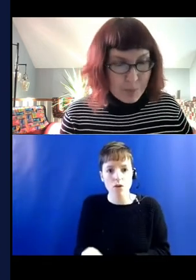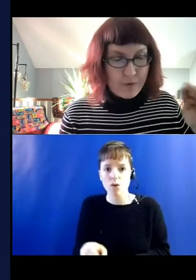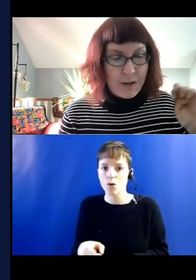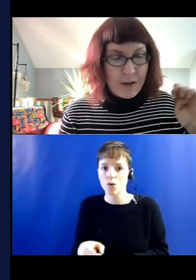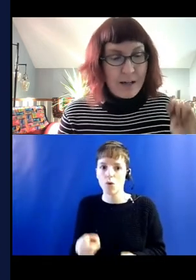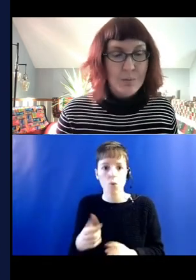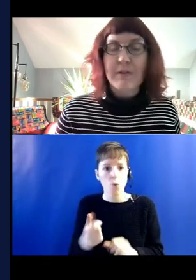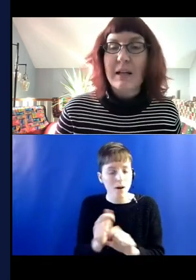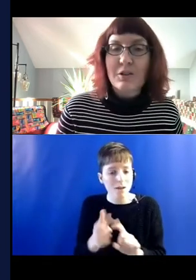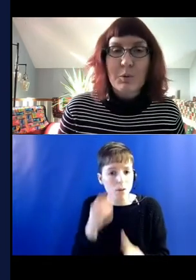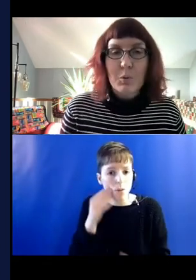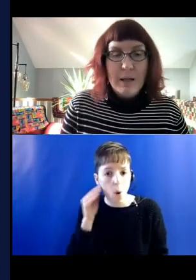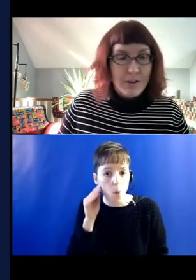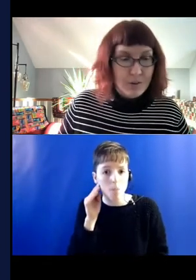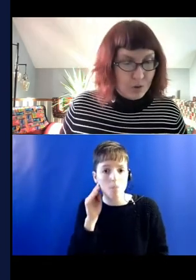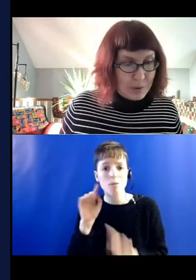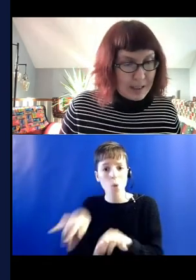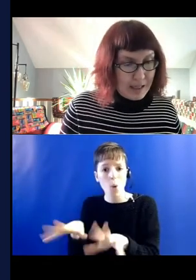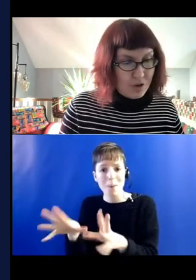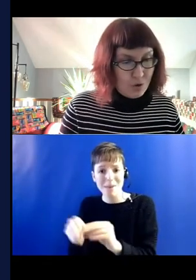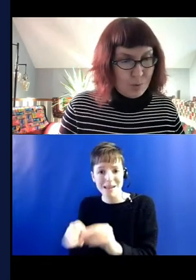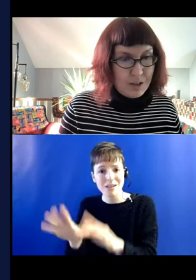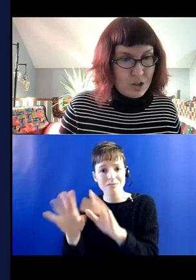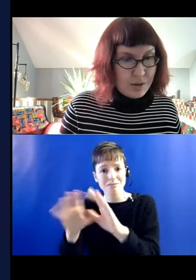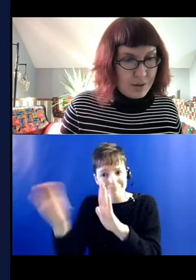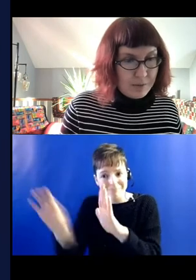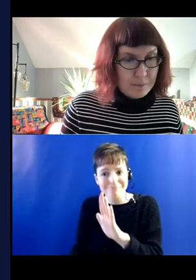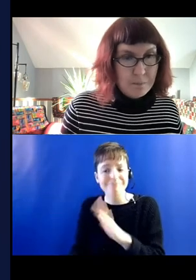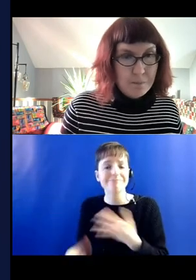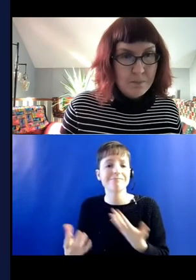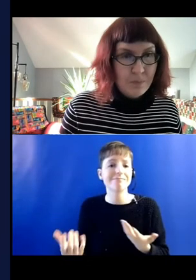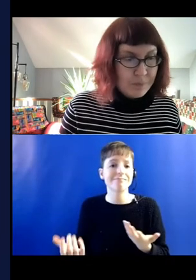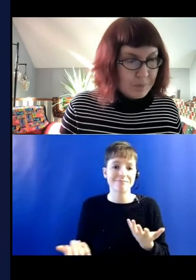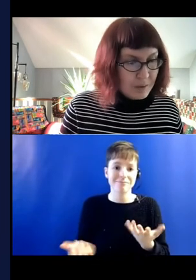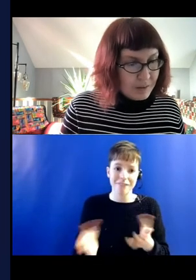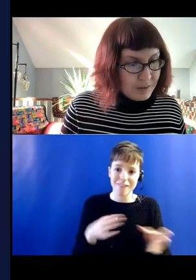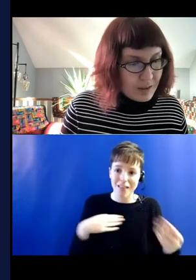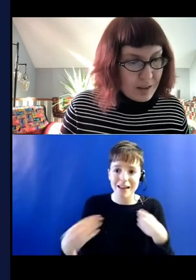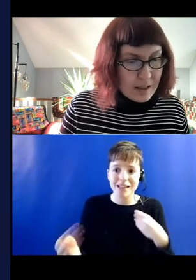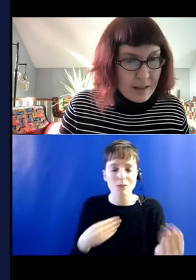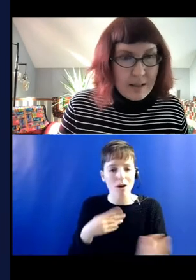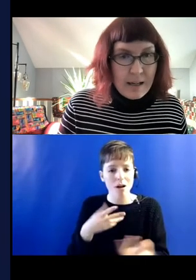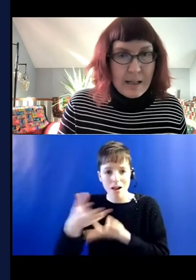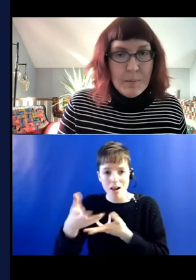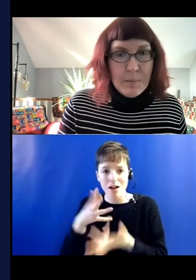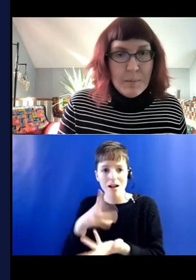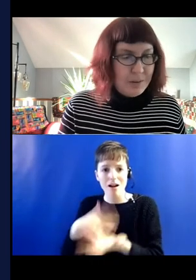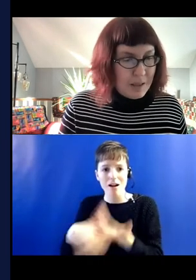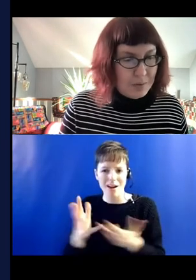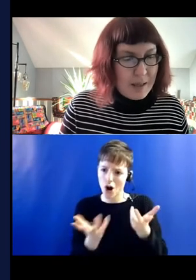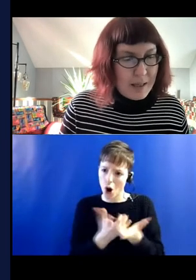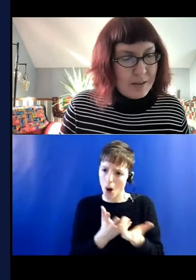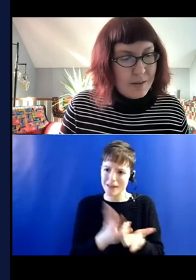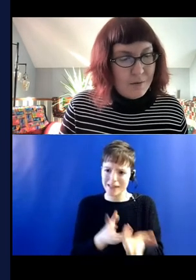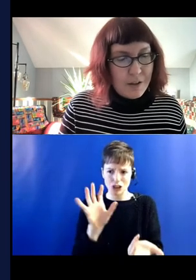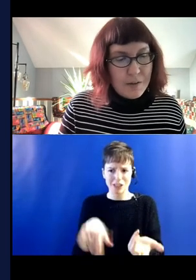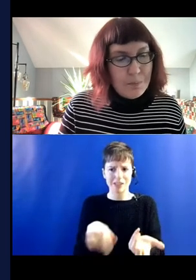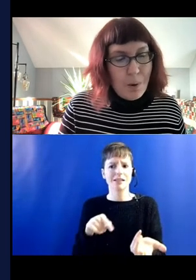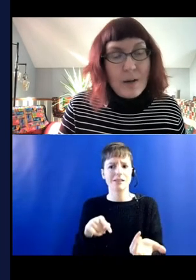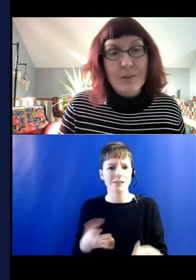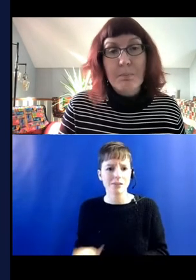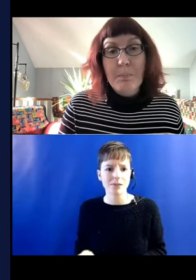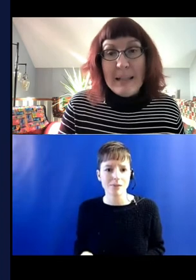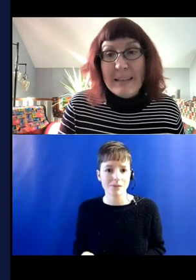and be provided with flexible ways to engage with each other. You see, ableism has made the